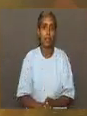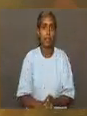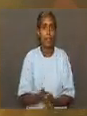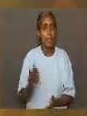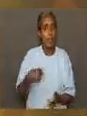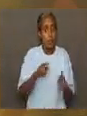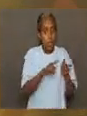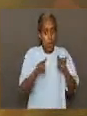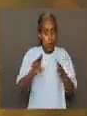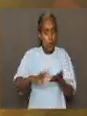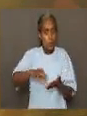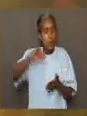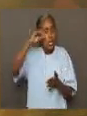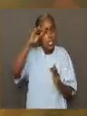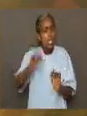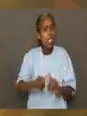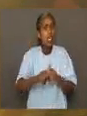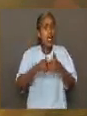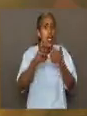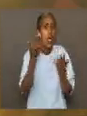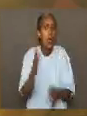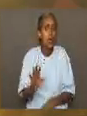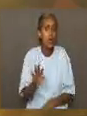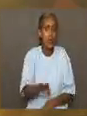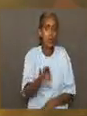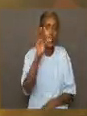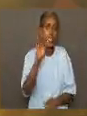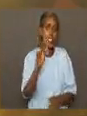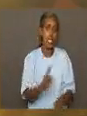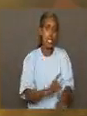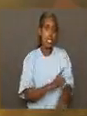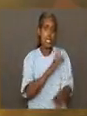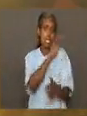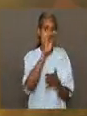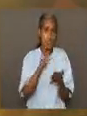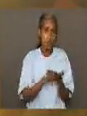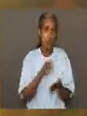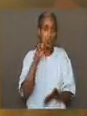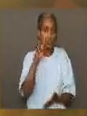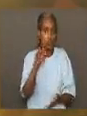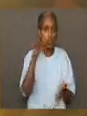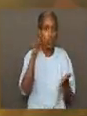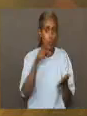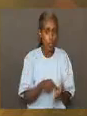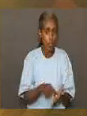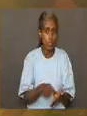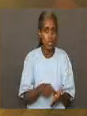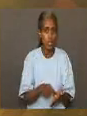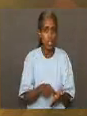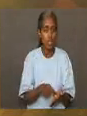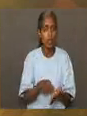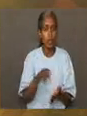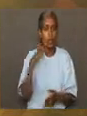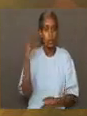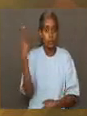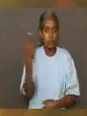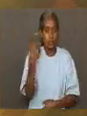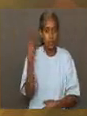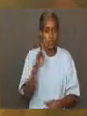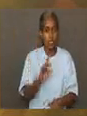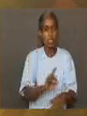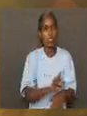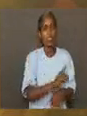plane. We also learned how to find the distance between 2 points